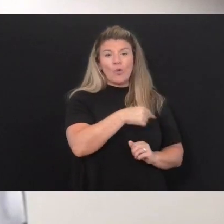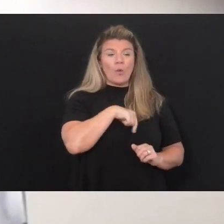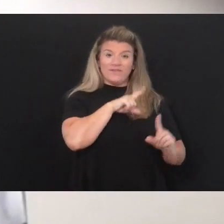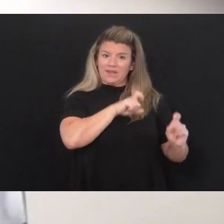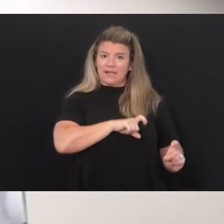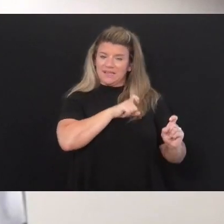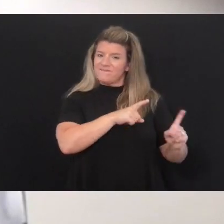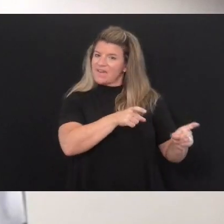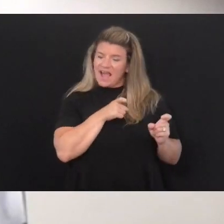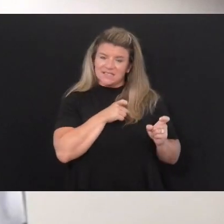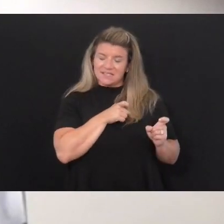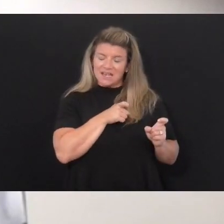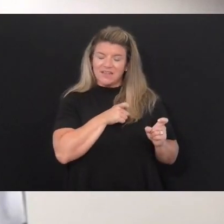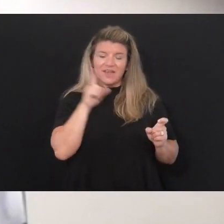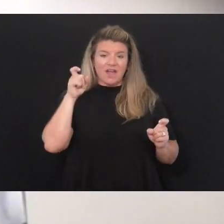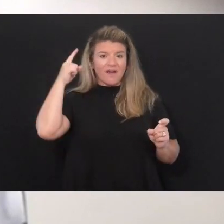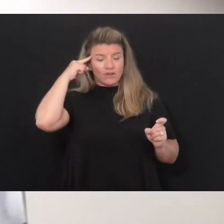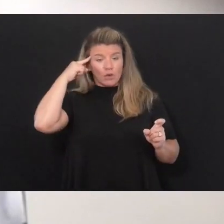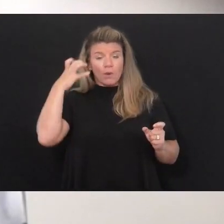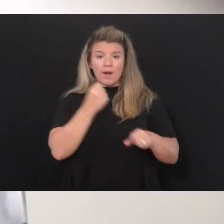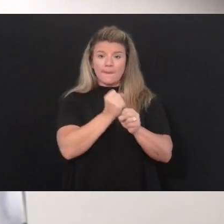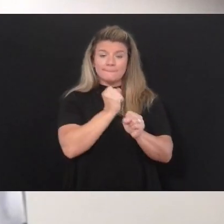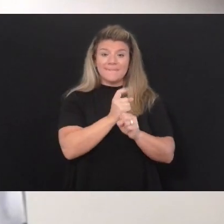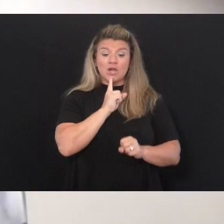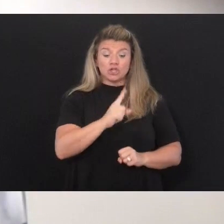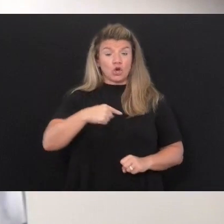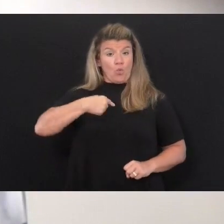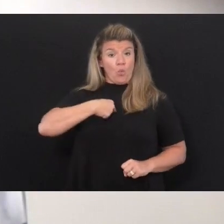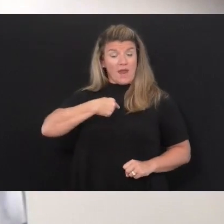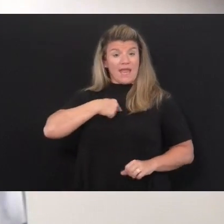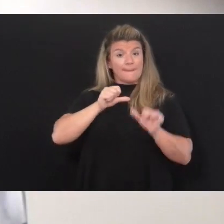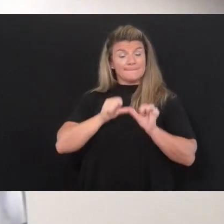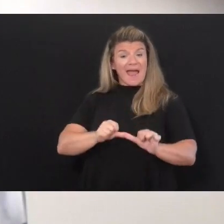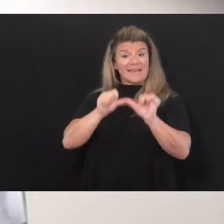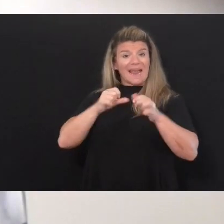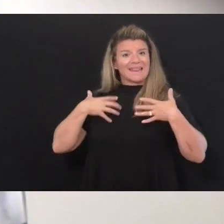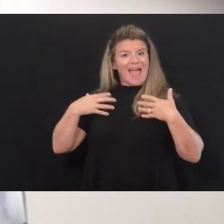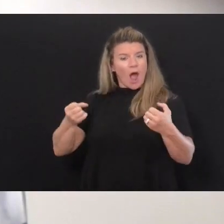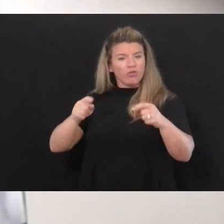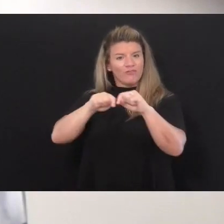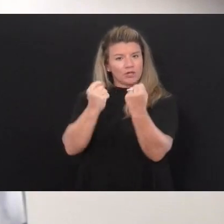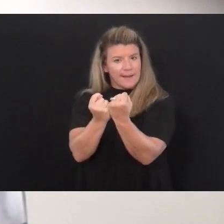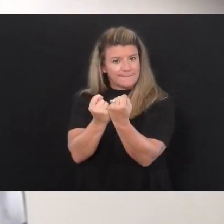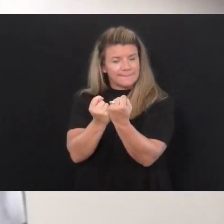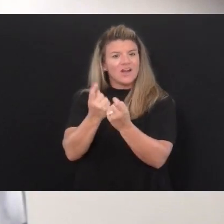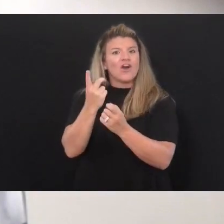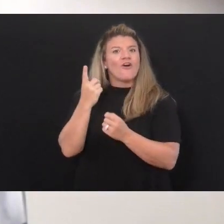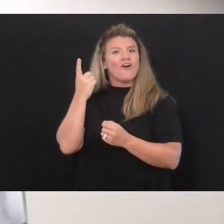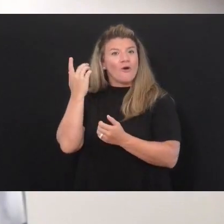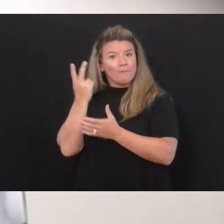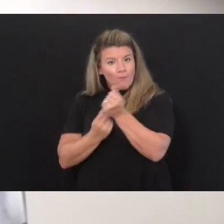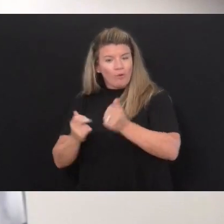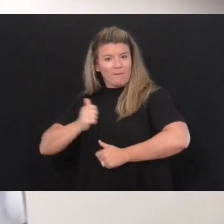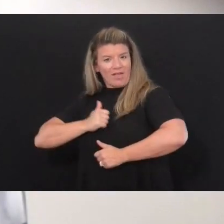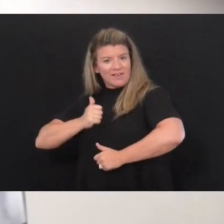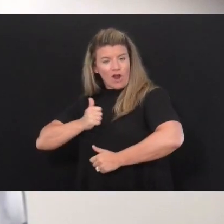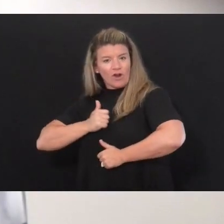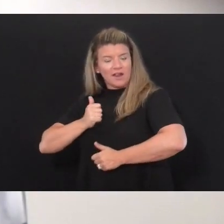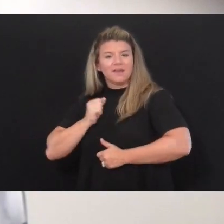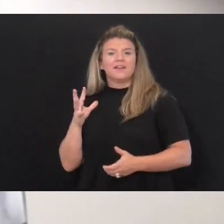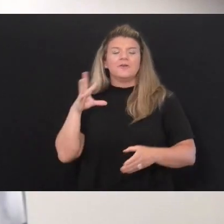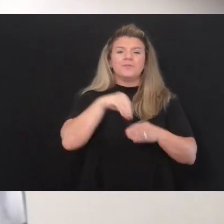susceptible. And given that West Virginia is more rural in many ways, we know that the second part of